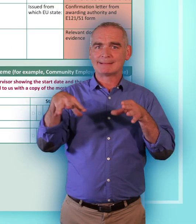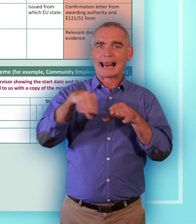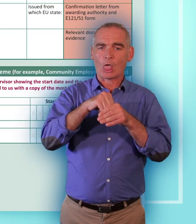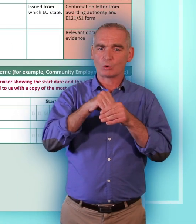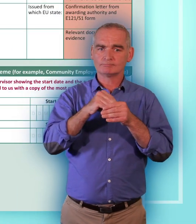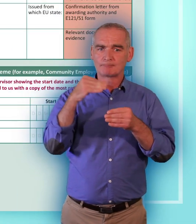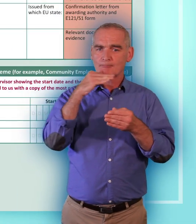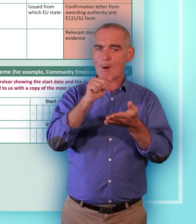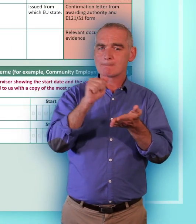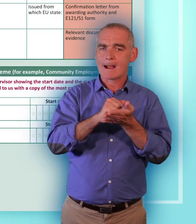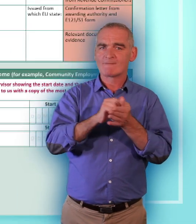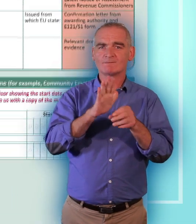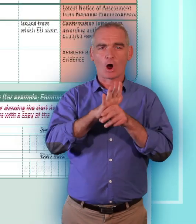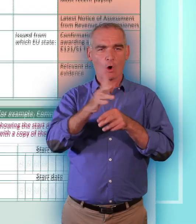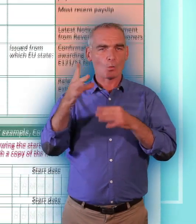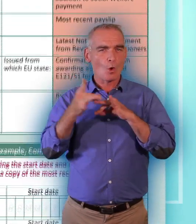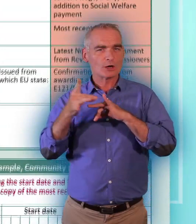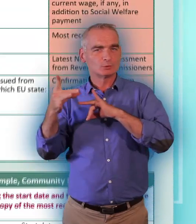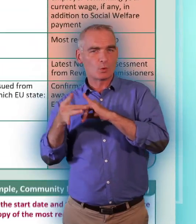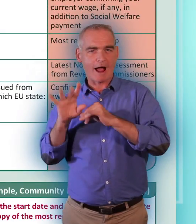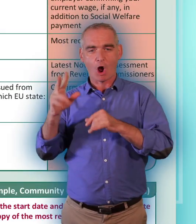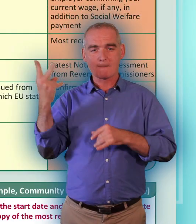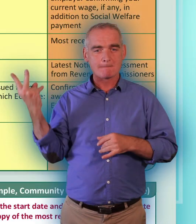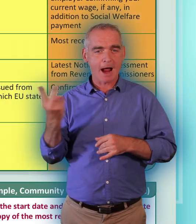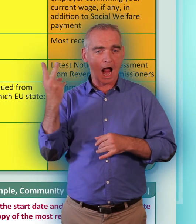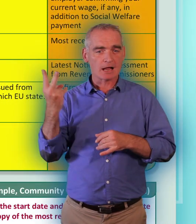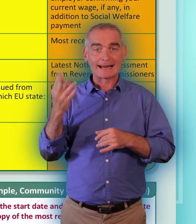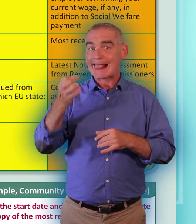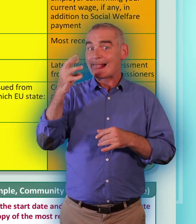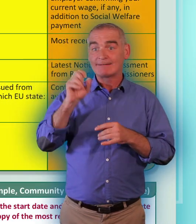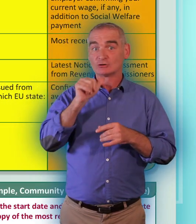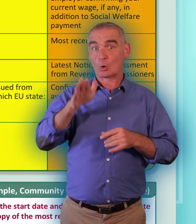documents for your spouse or partner's income even if they don't live in Ireland.